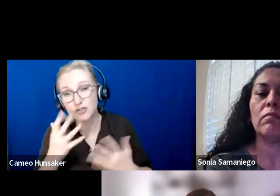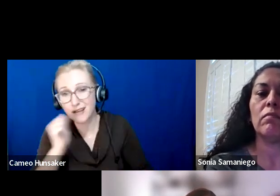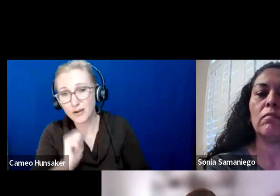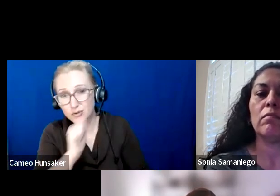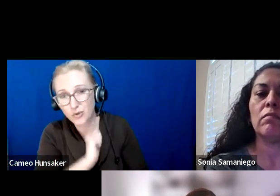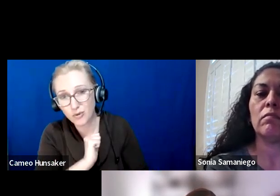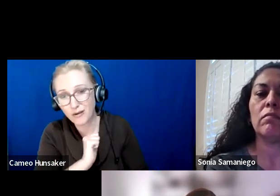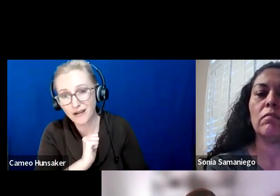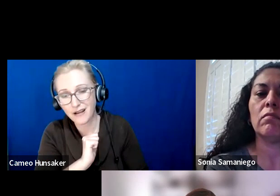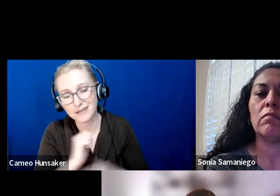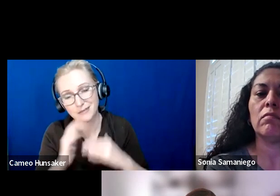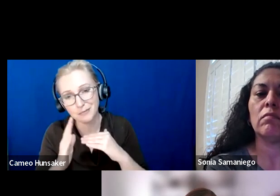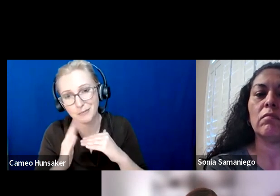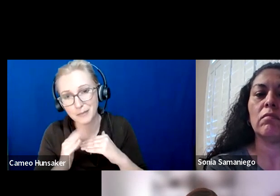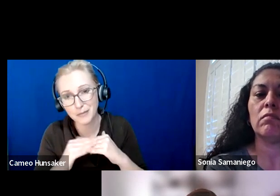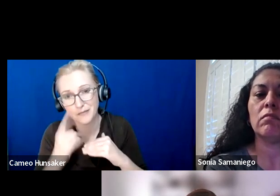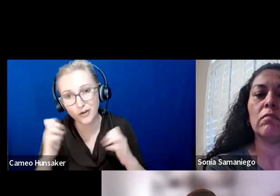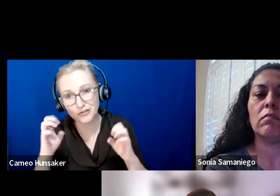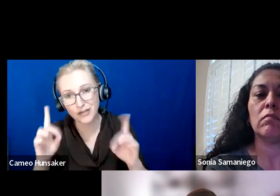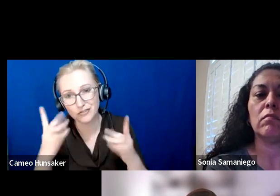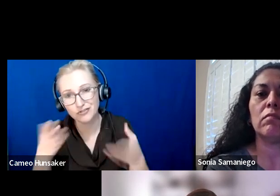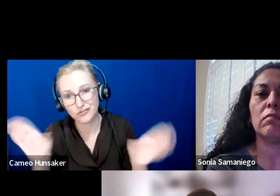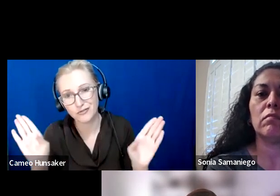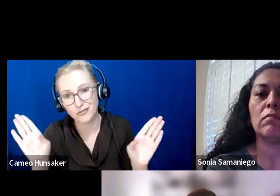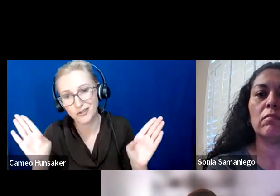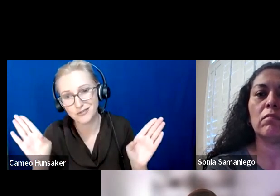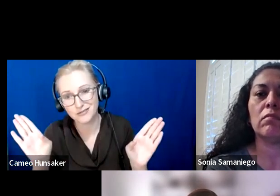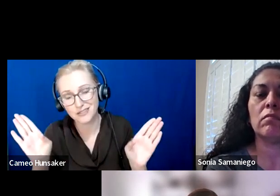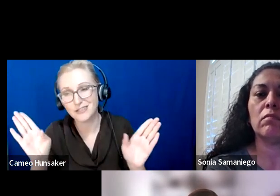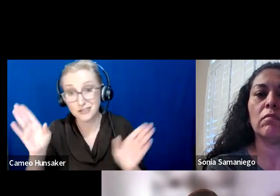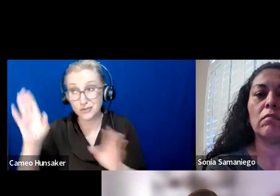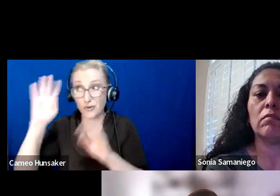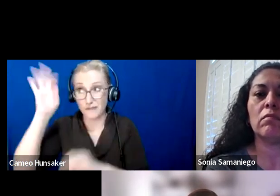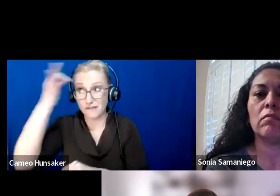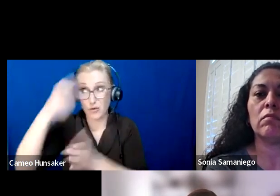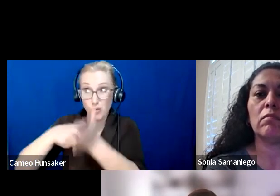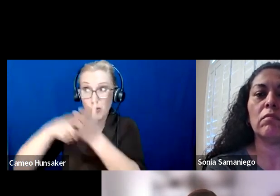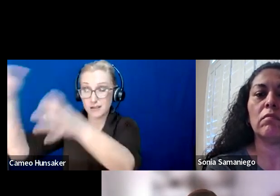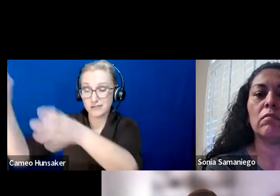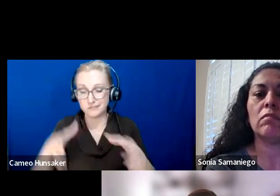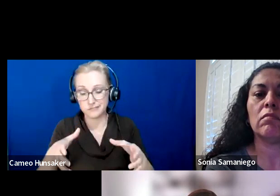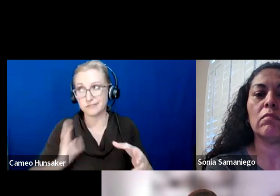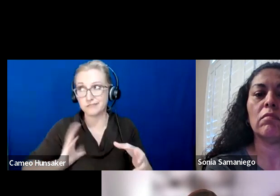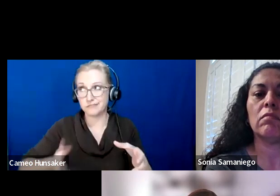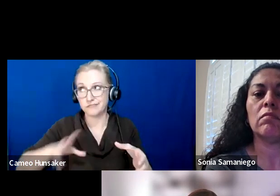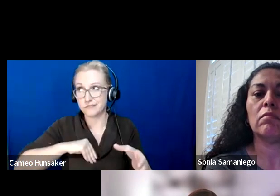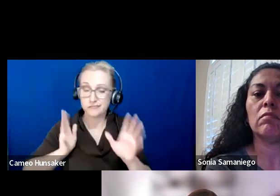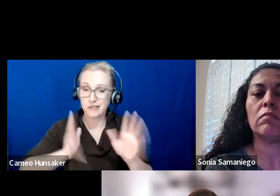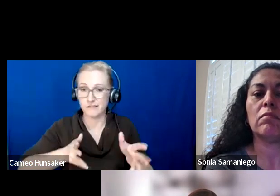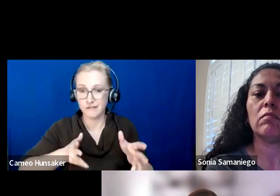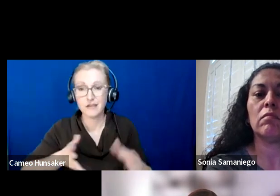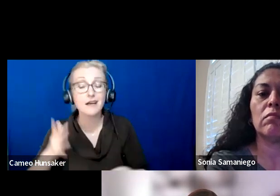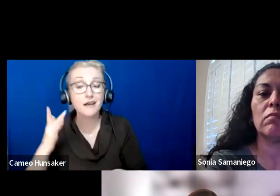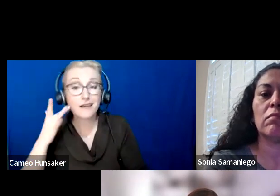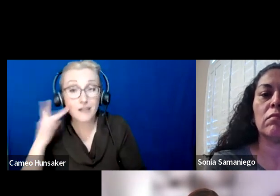that kind of does the minimum of what they have to do at the federal level. California, I think, probably does a